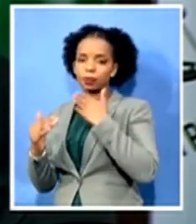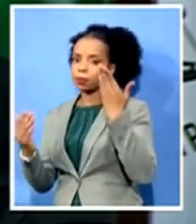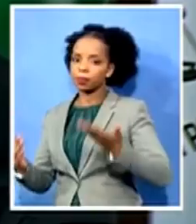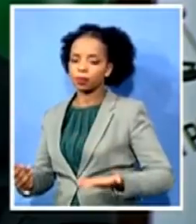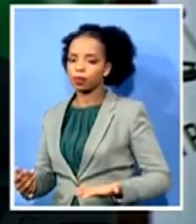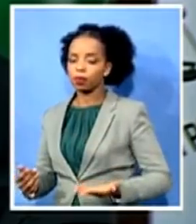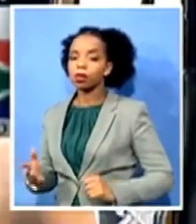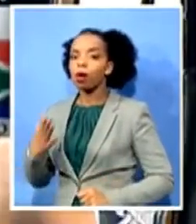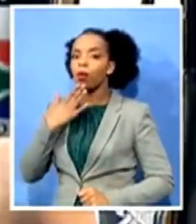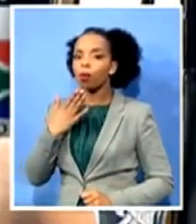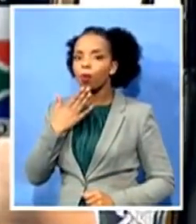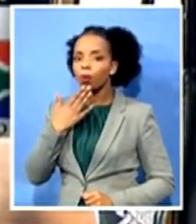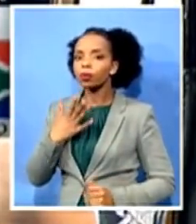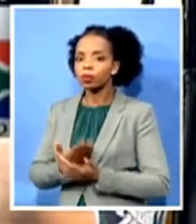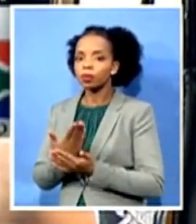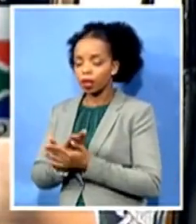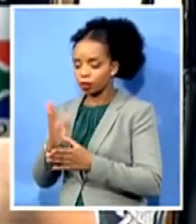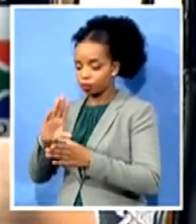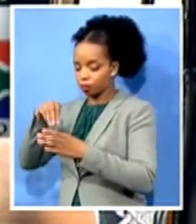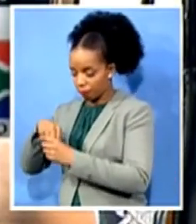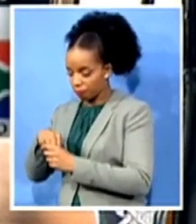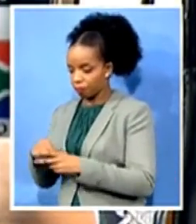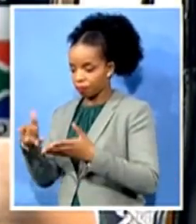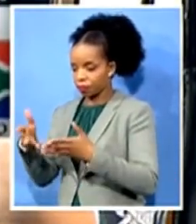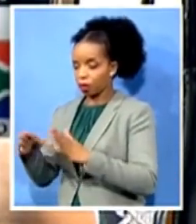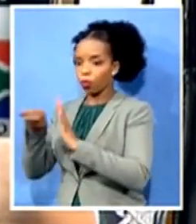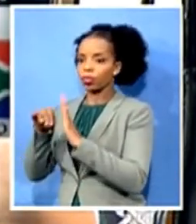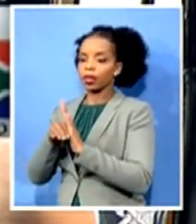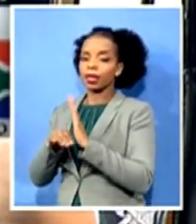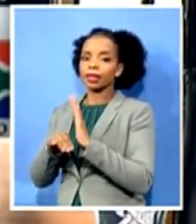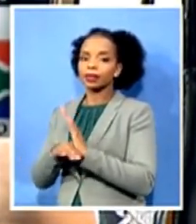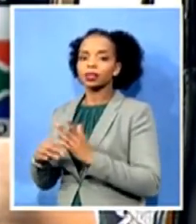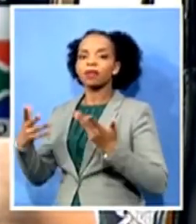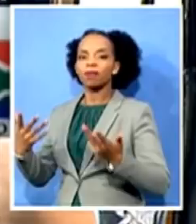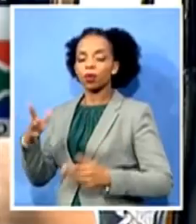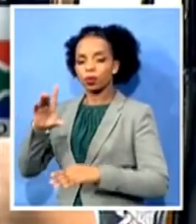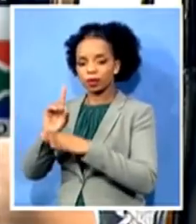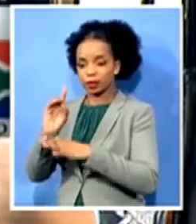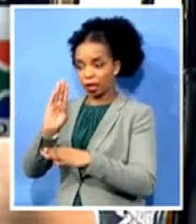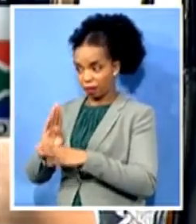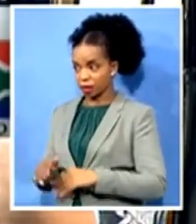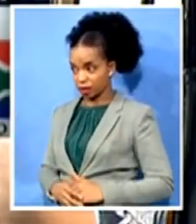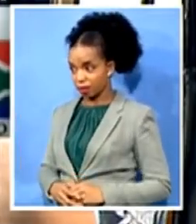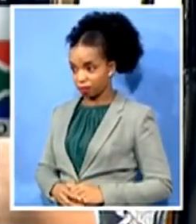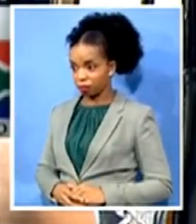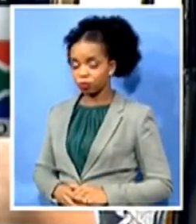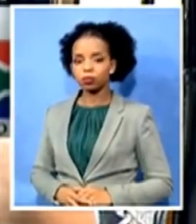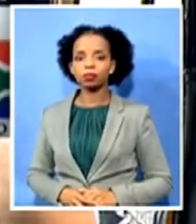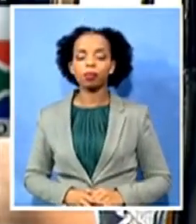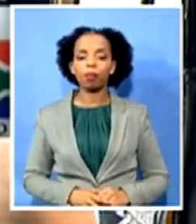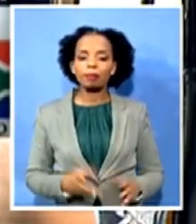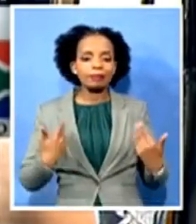list, on the database? I may not know that detail, Chair. Yes. Because in